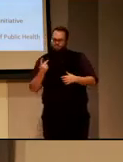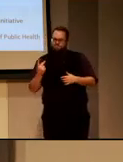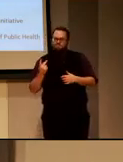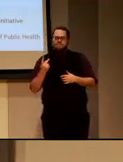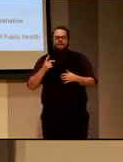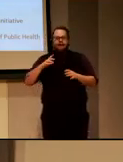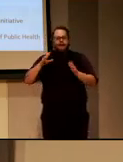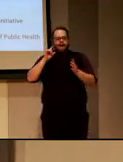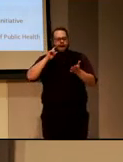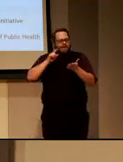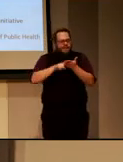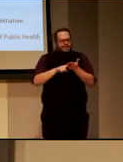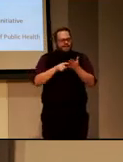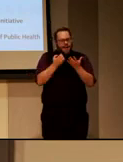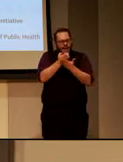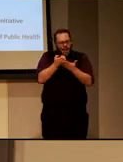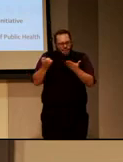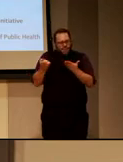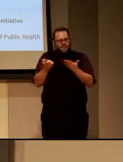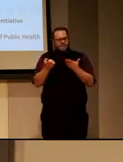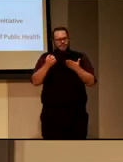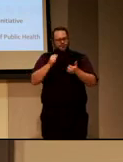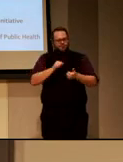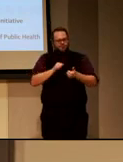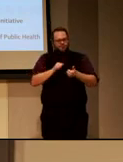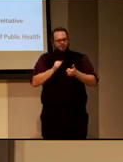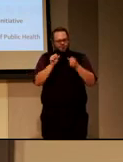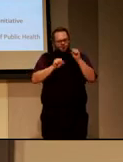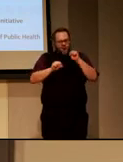identify evidence-based strategies for communicating the